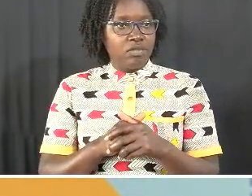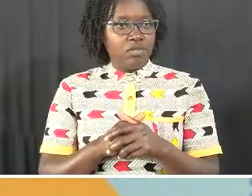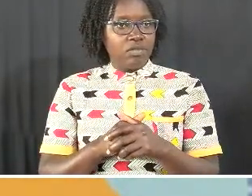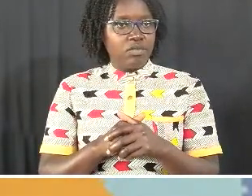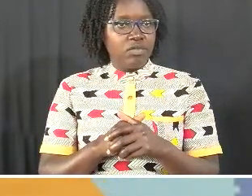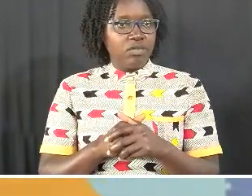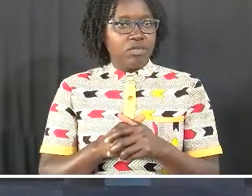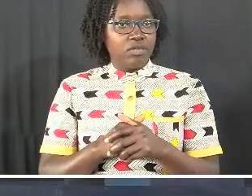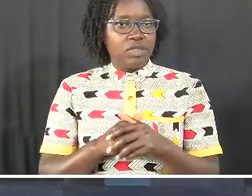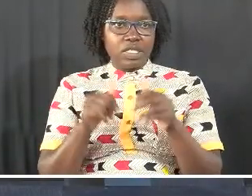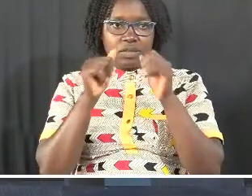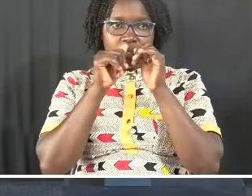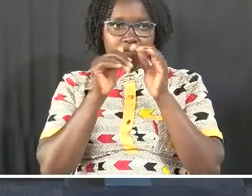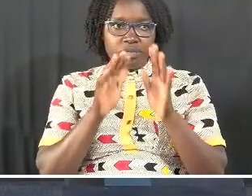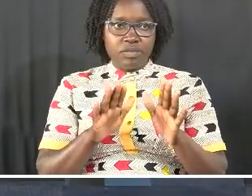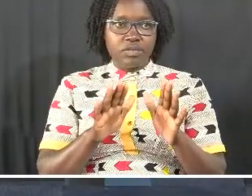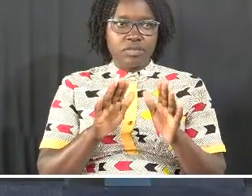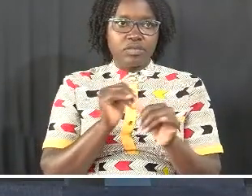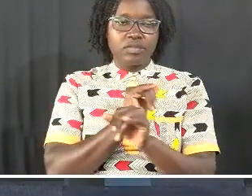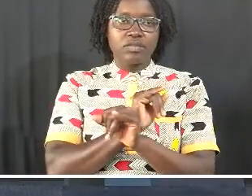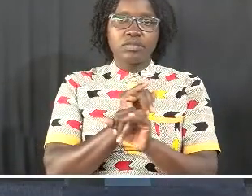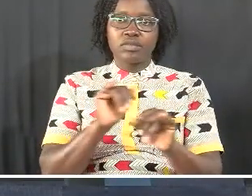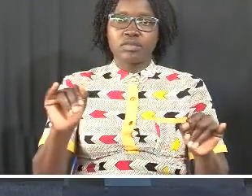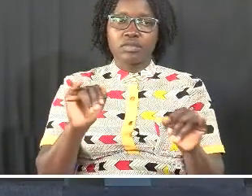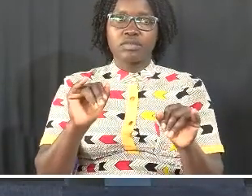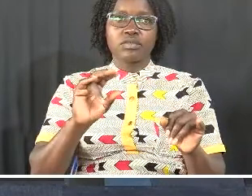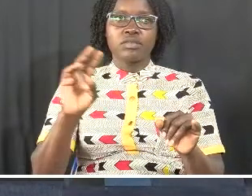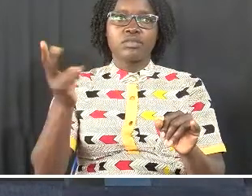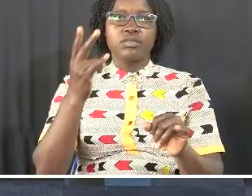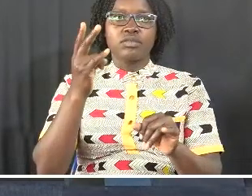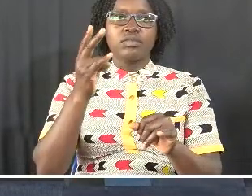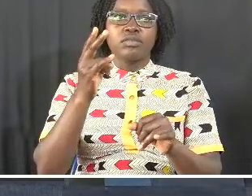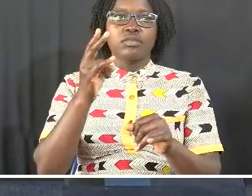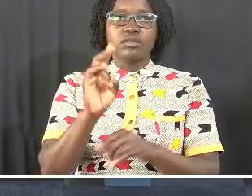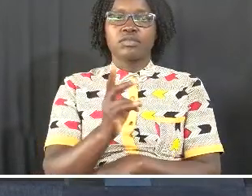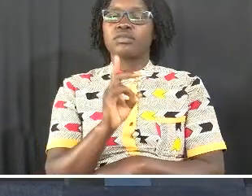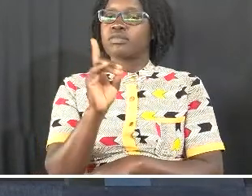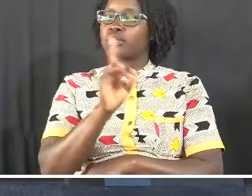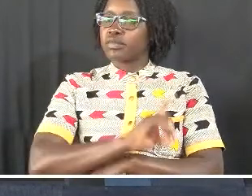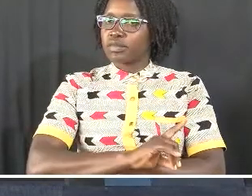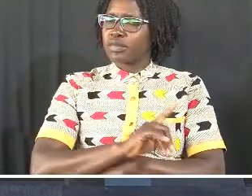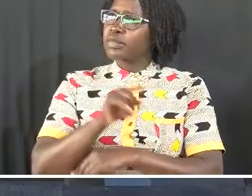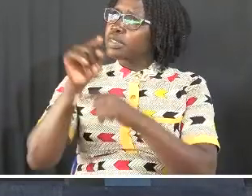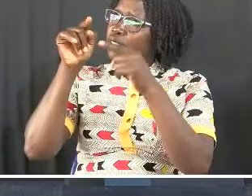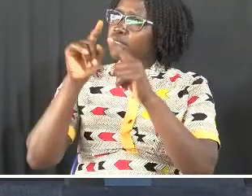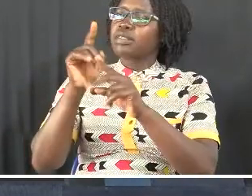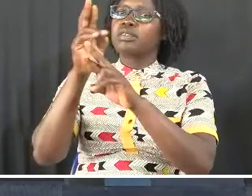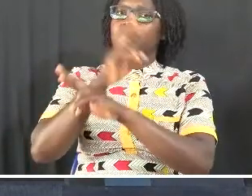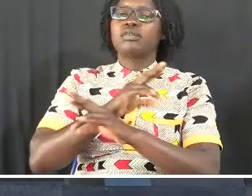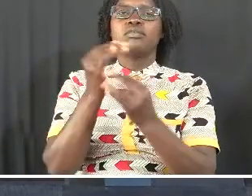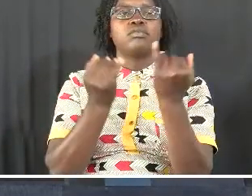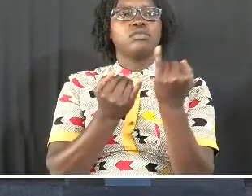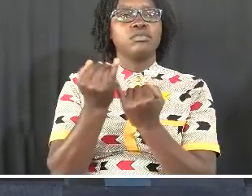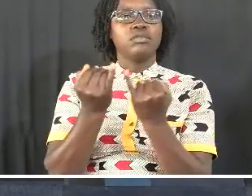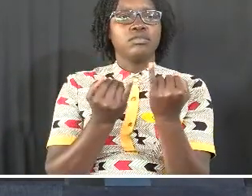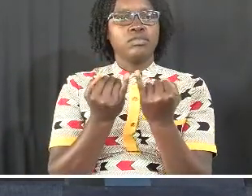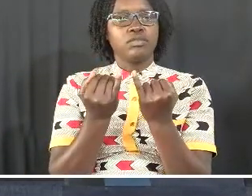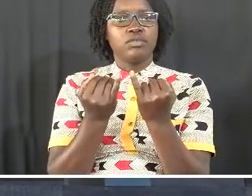He blessed and sanctified the seventh day. He himself rested on Sabbath.